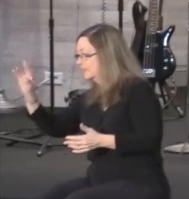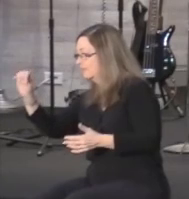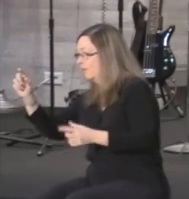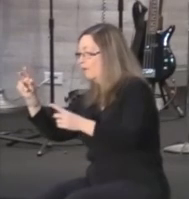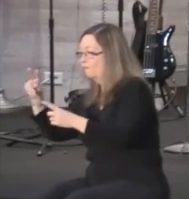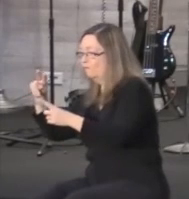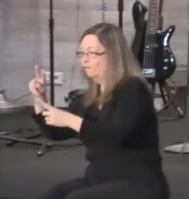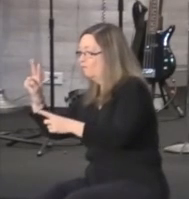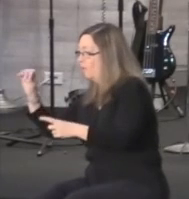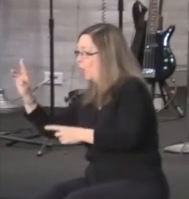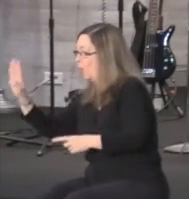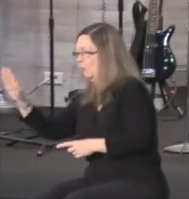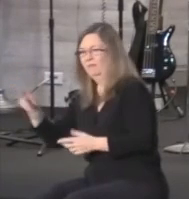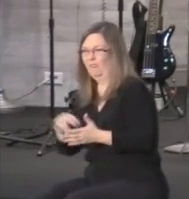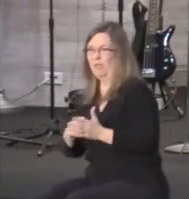What's that mean? I don't know.